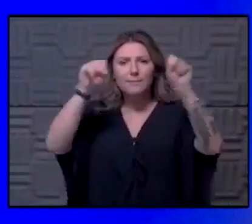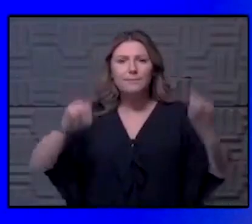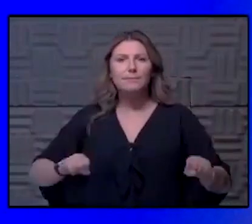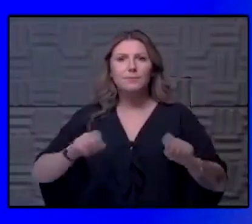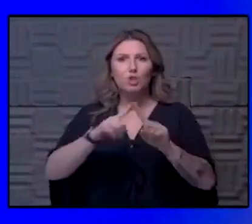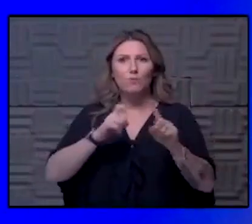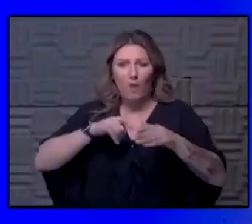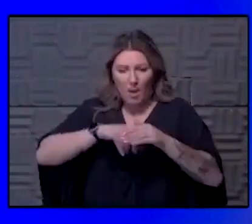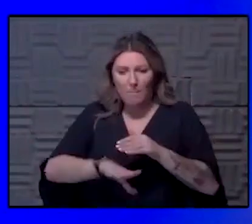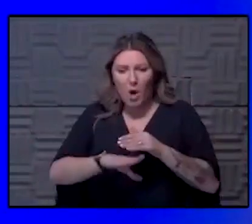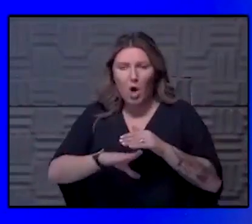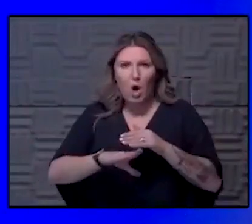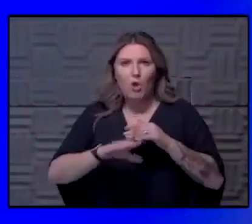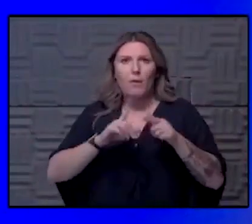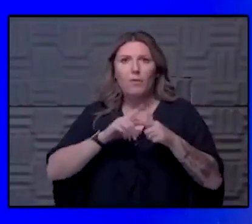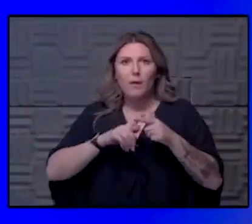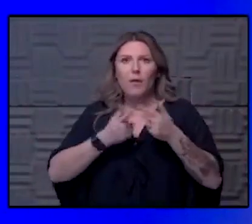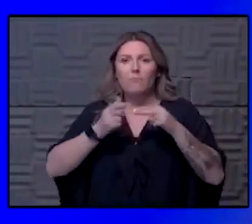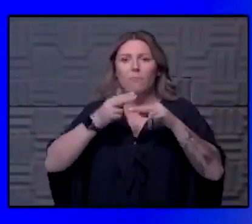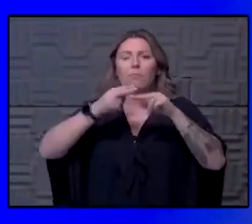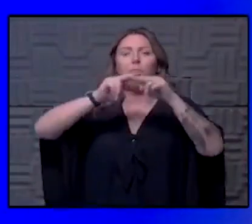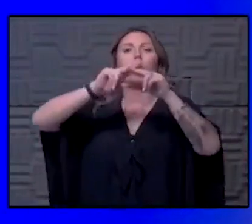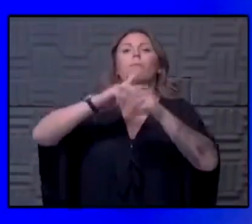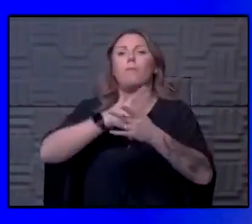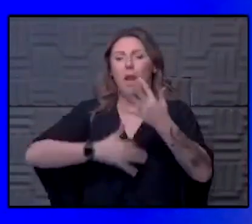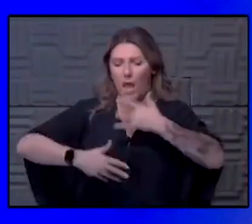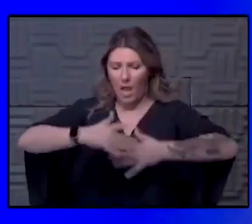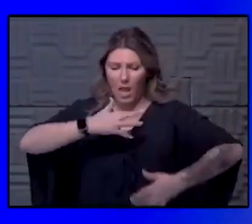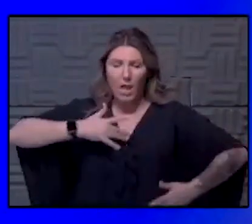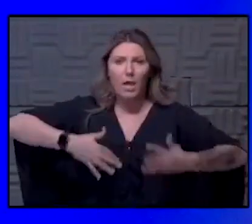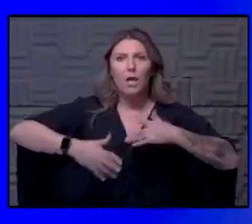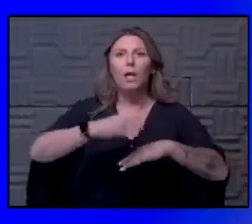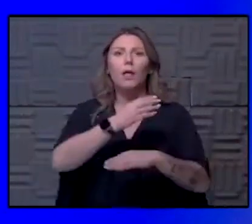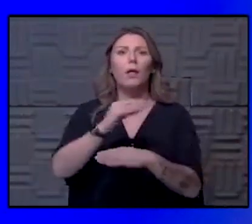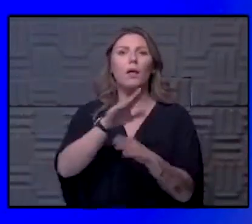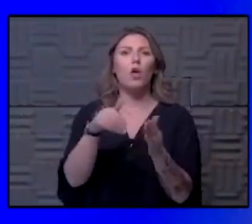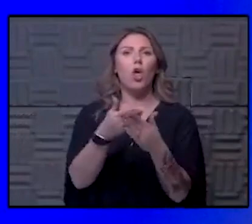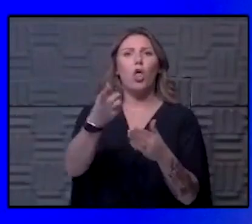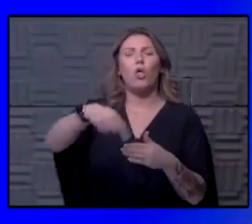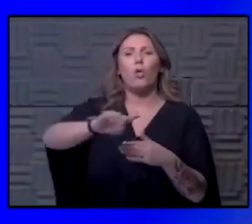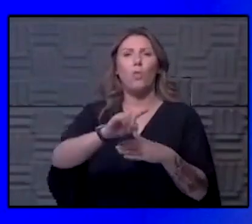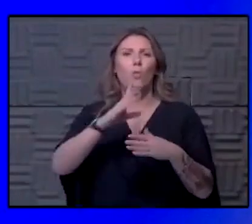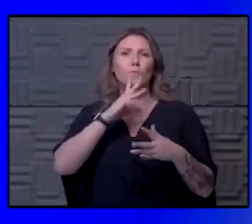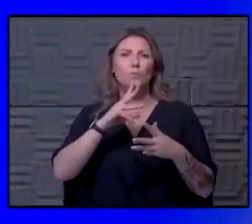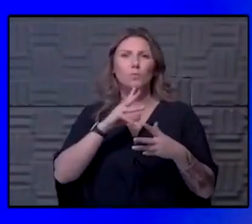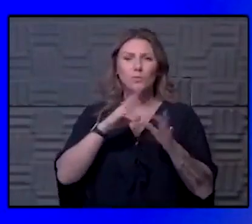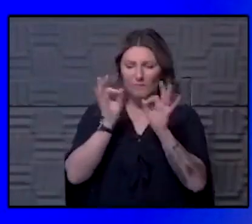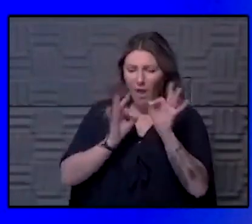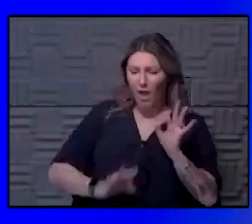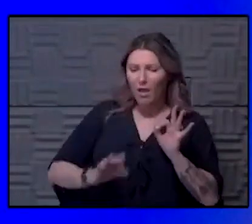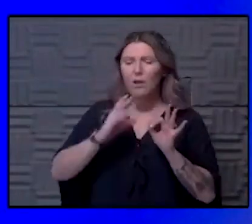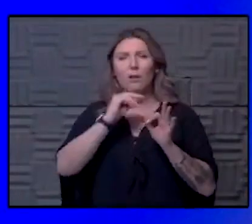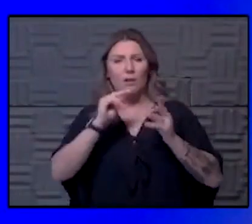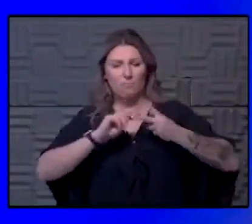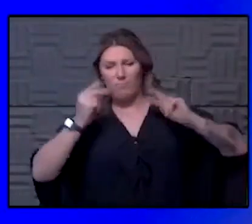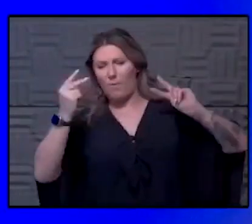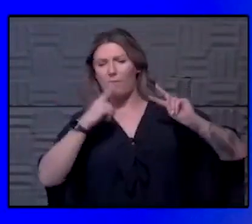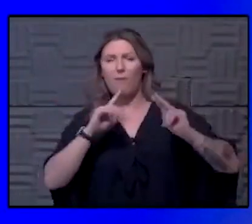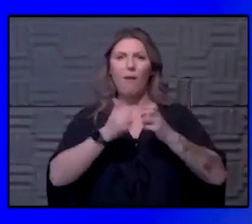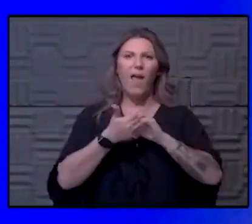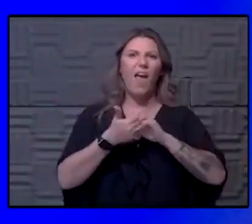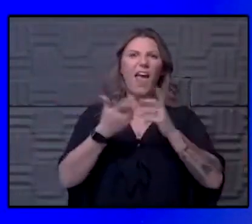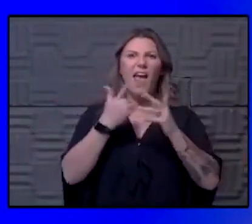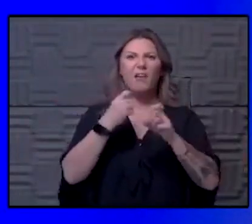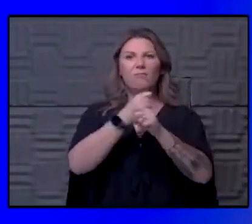birth. So I think a lot of those mechanisms and those immunologic cascades and pathways and the way we fight virus and bacteria is going to be a lot